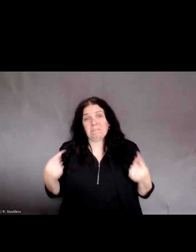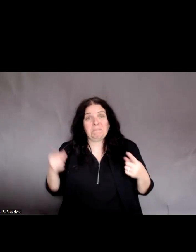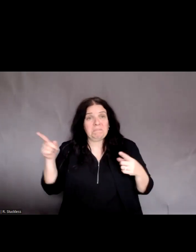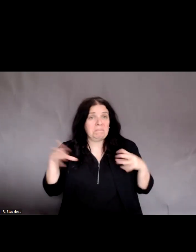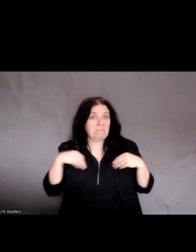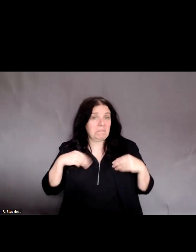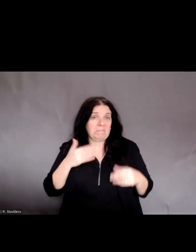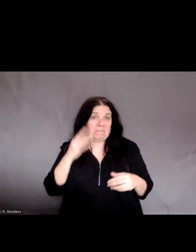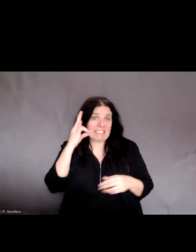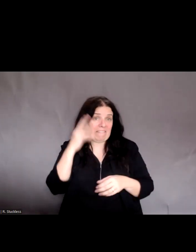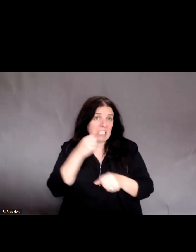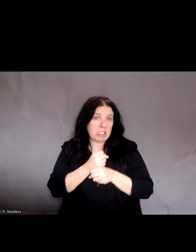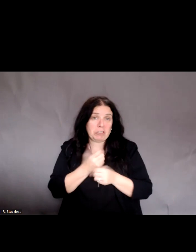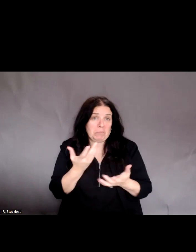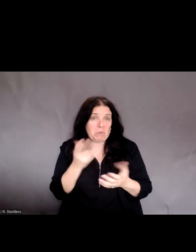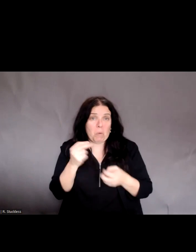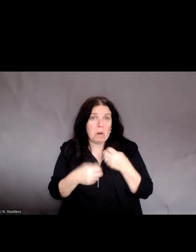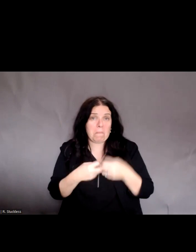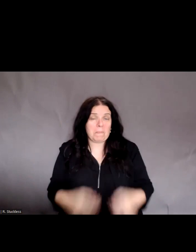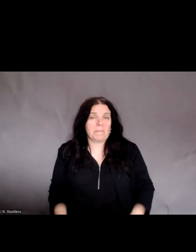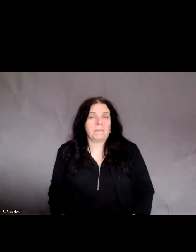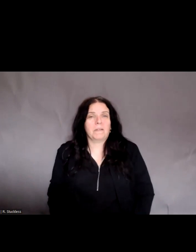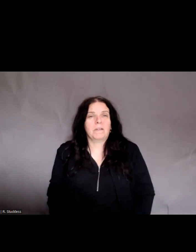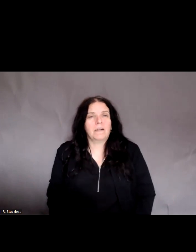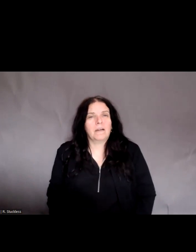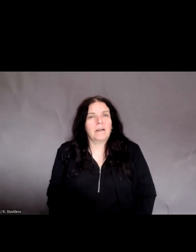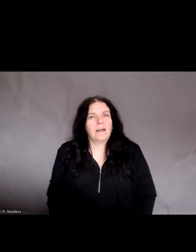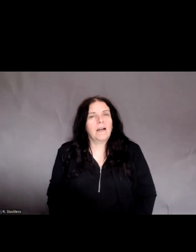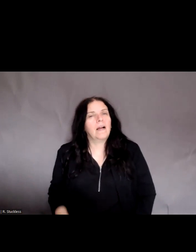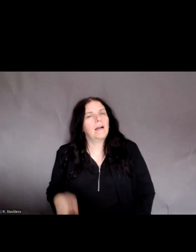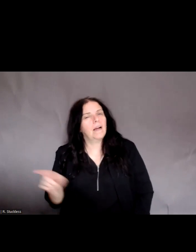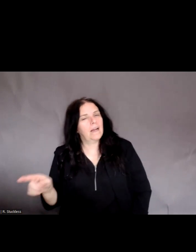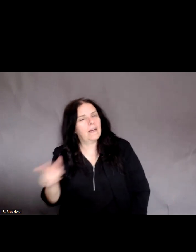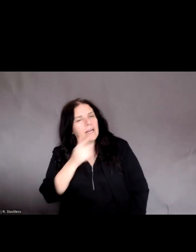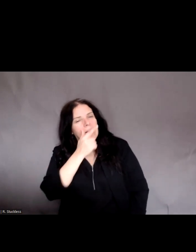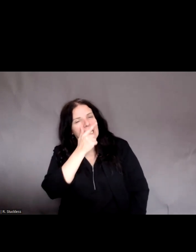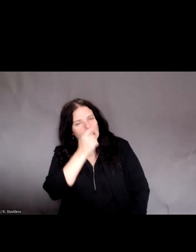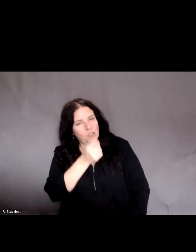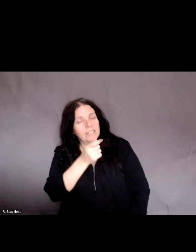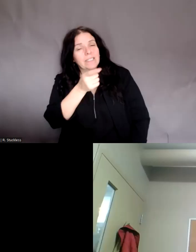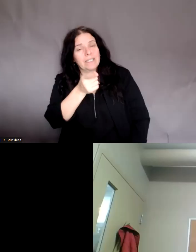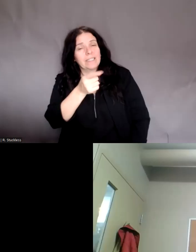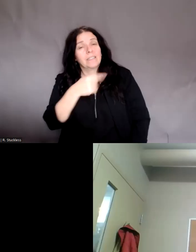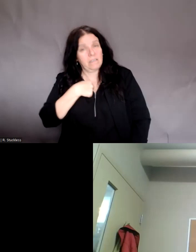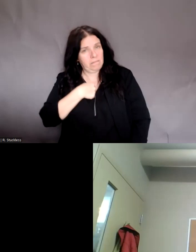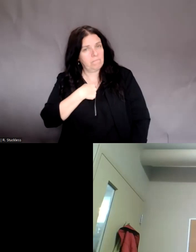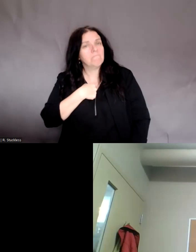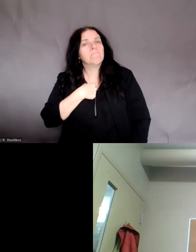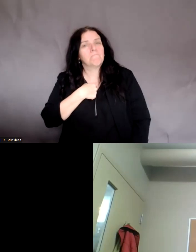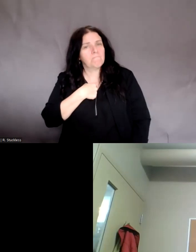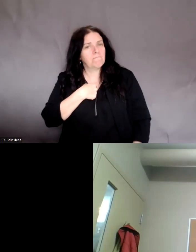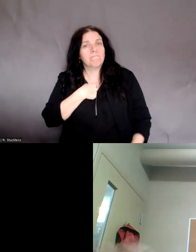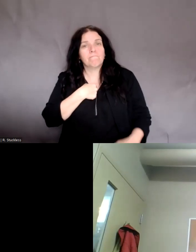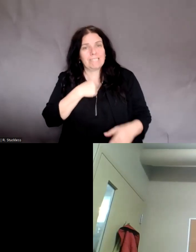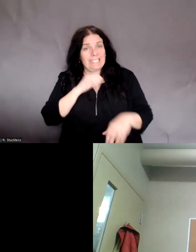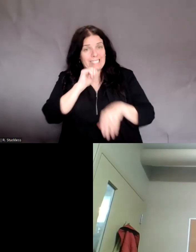in 7 years. Which is funny because we did get pushback. When we had the customer service